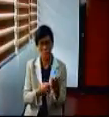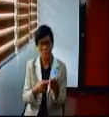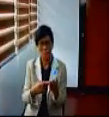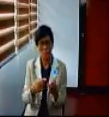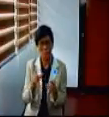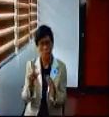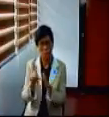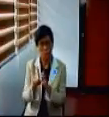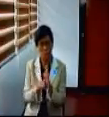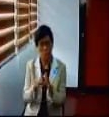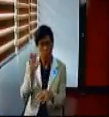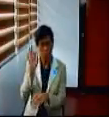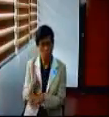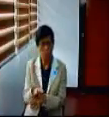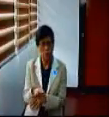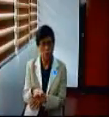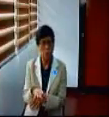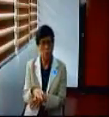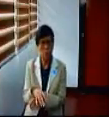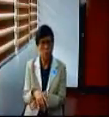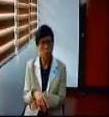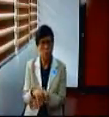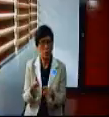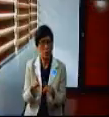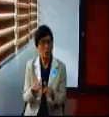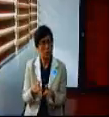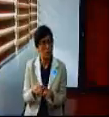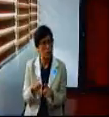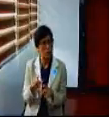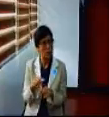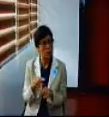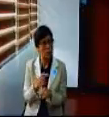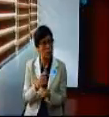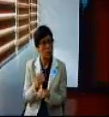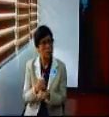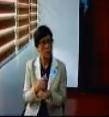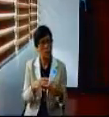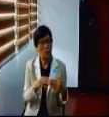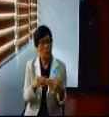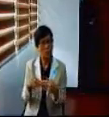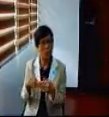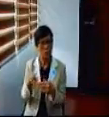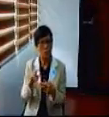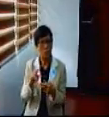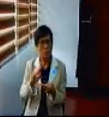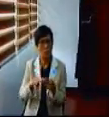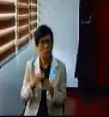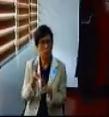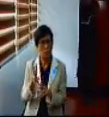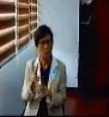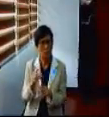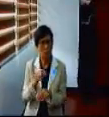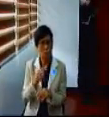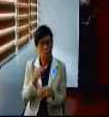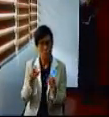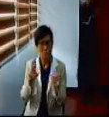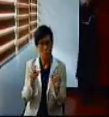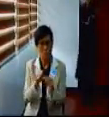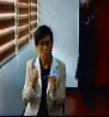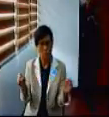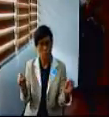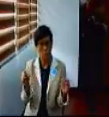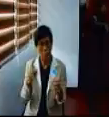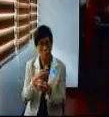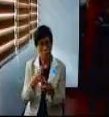enforced, but also, in addition, as set out in Guiding Principle 2, that the state will provide clear guidances